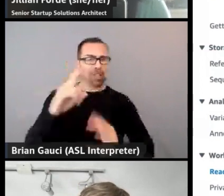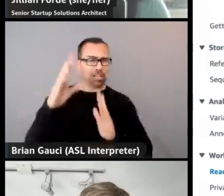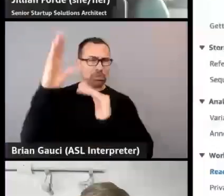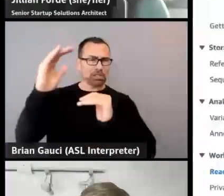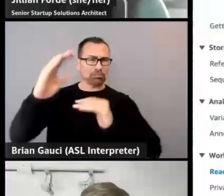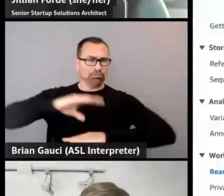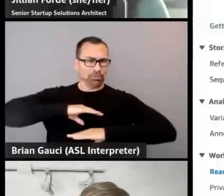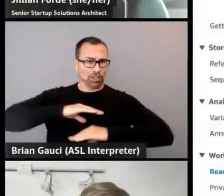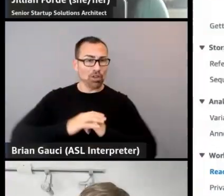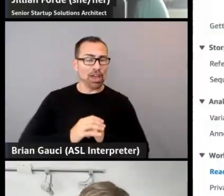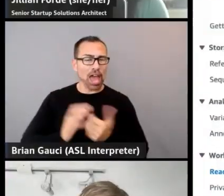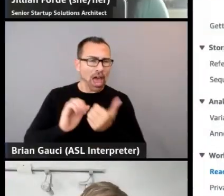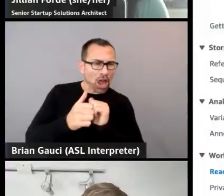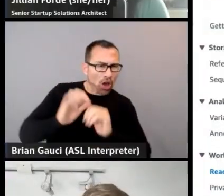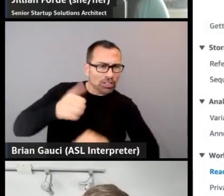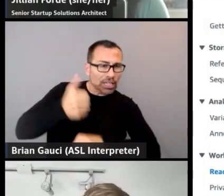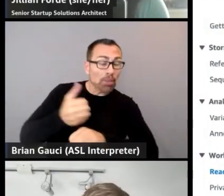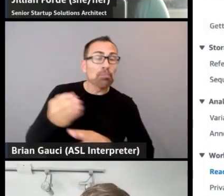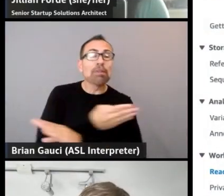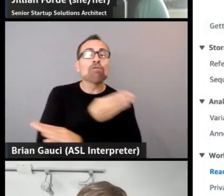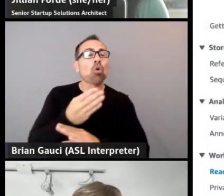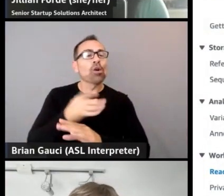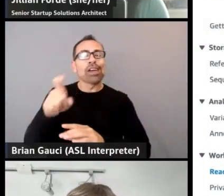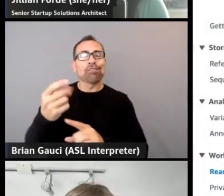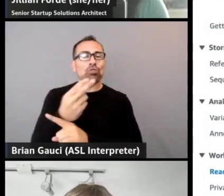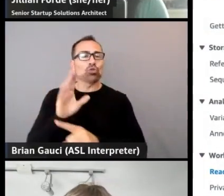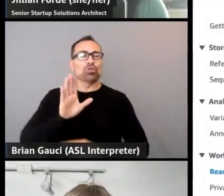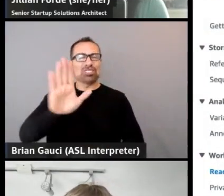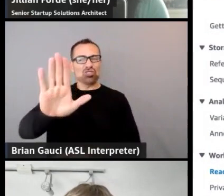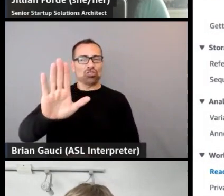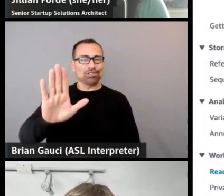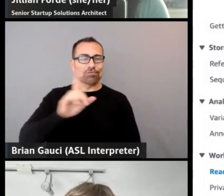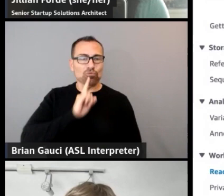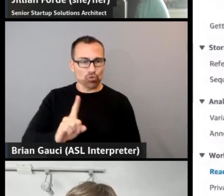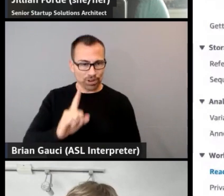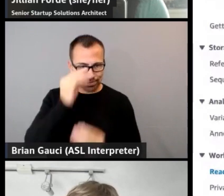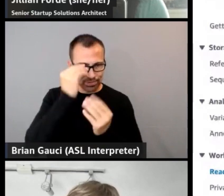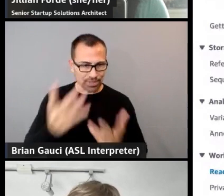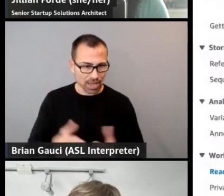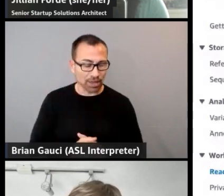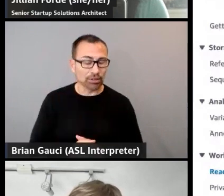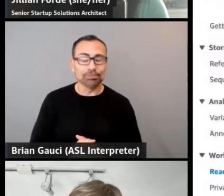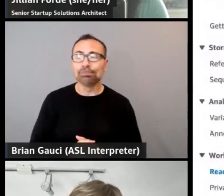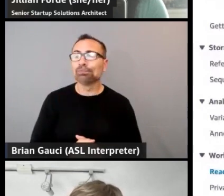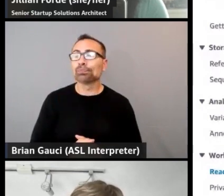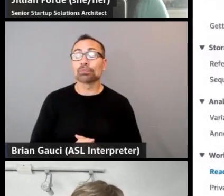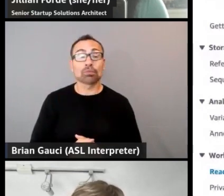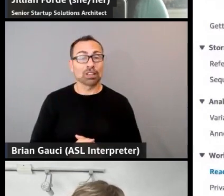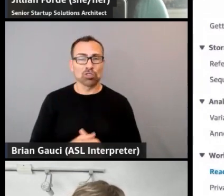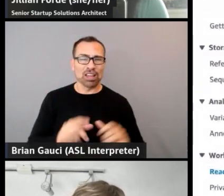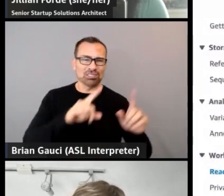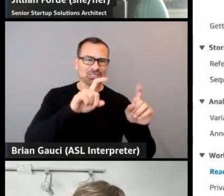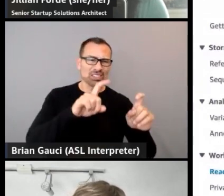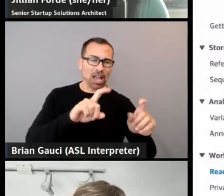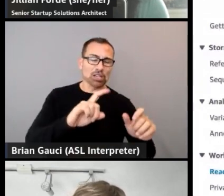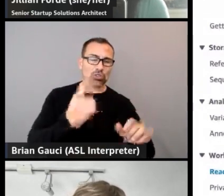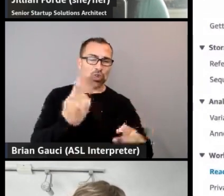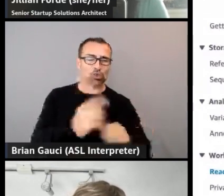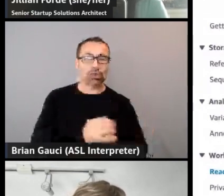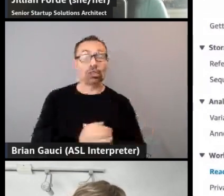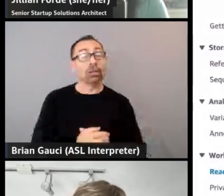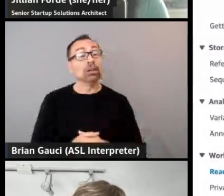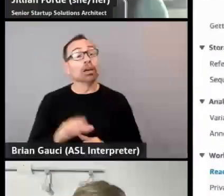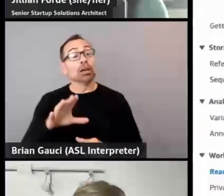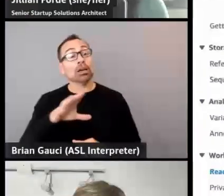you even use your own real data as well. And then if you have questions about the pipeline, because a lot of these are, well, actually all of them are, from